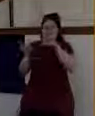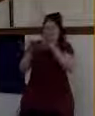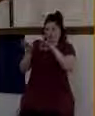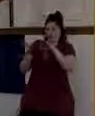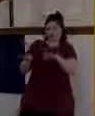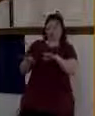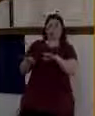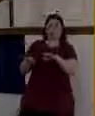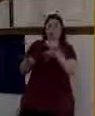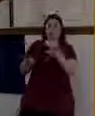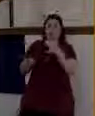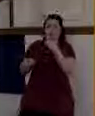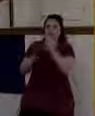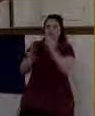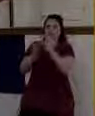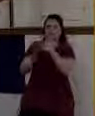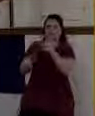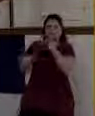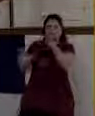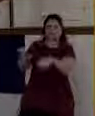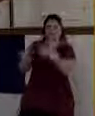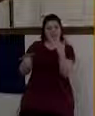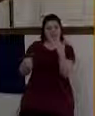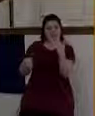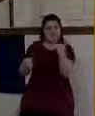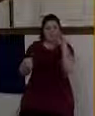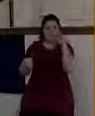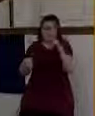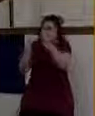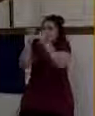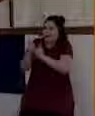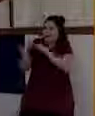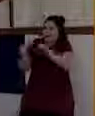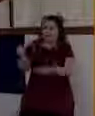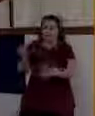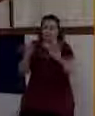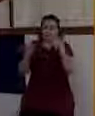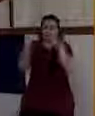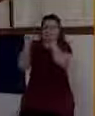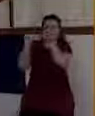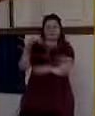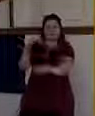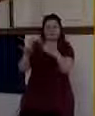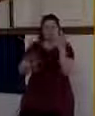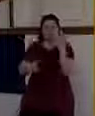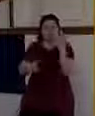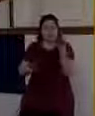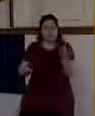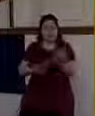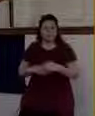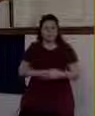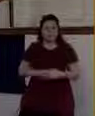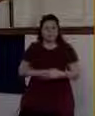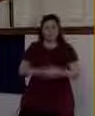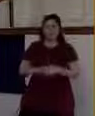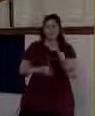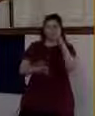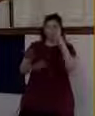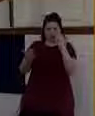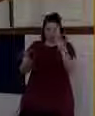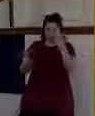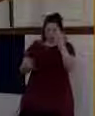was really totally loyal and dedicated to the Lord, why would he stay there and sit under that kind of apostasy and false religion? One